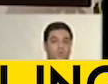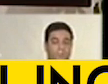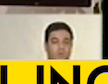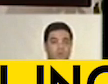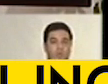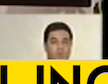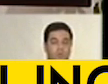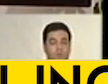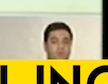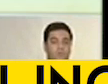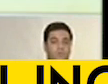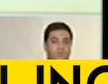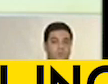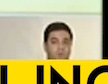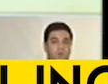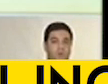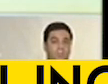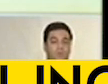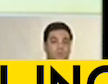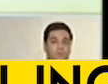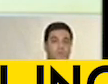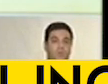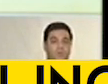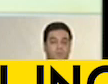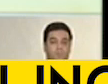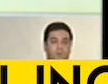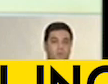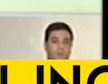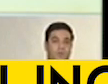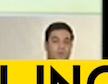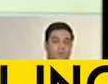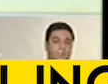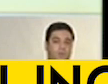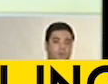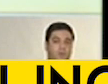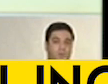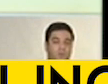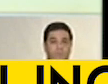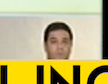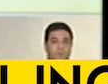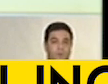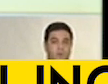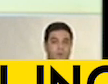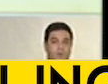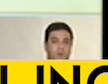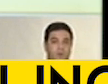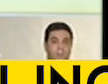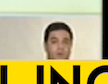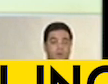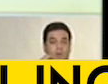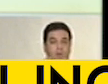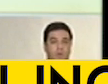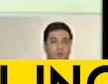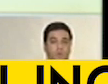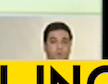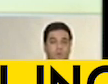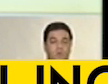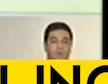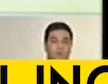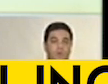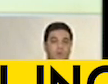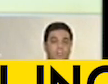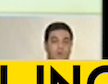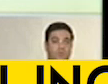ishonchi, unga qilayotgan fidoiligini biz vatanparvarlik deb atar ekanmiz. Dar haqiqat, aka-opalaringiz ham yurt uchun